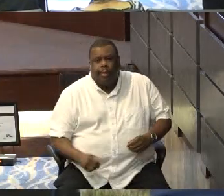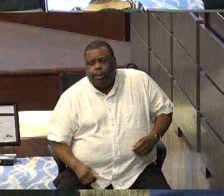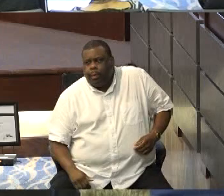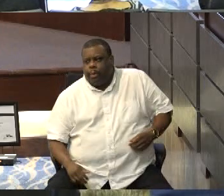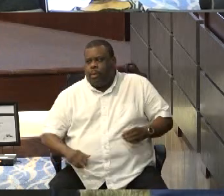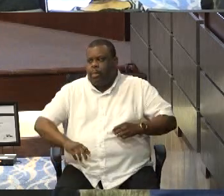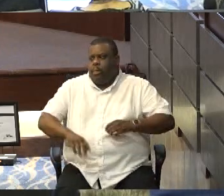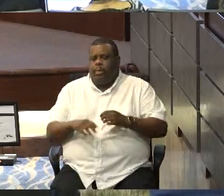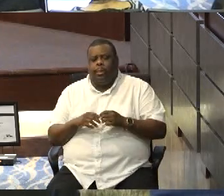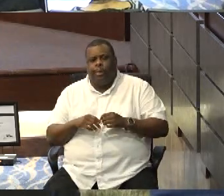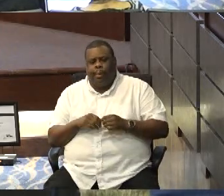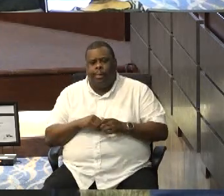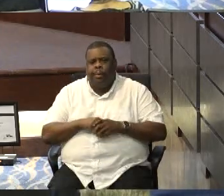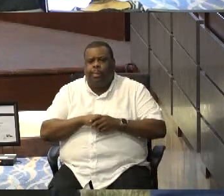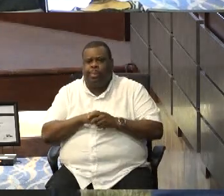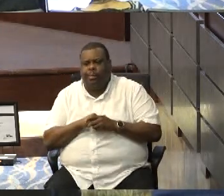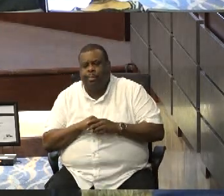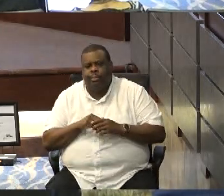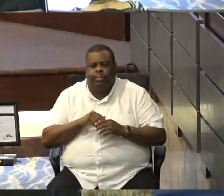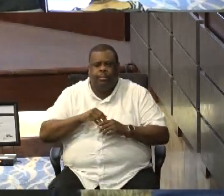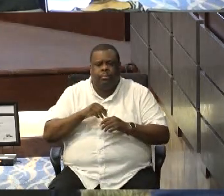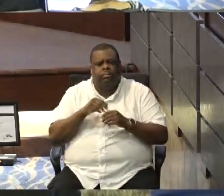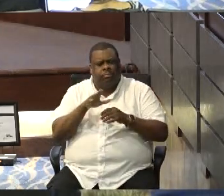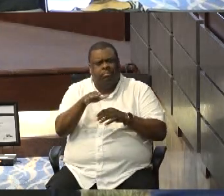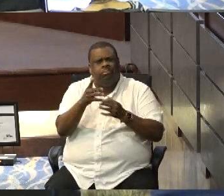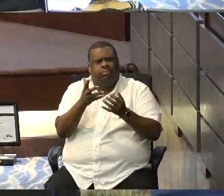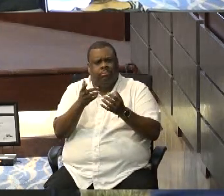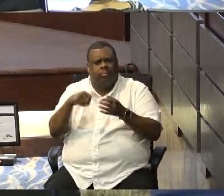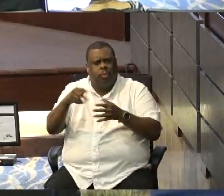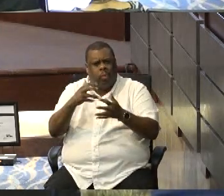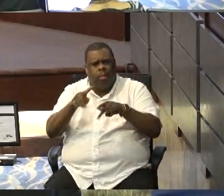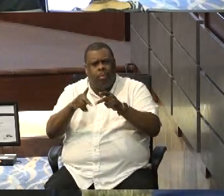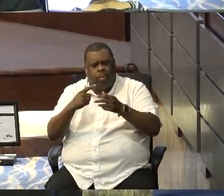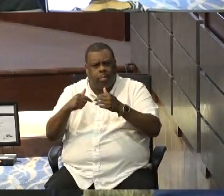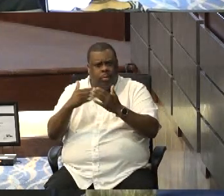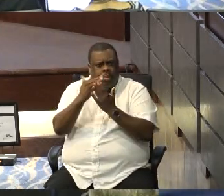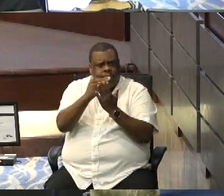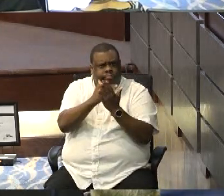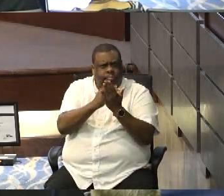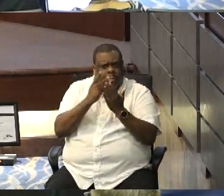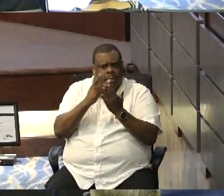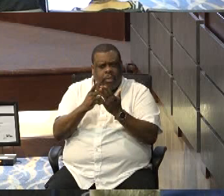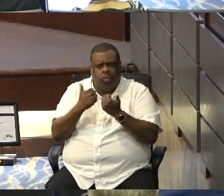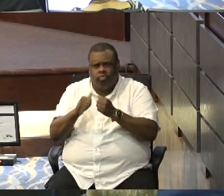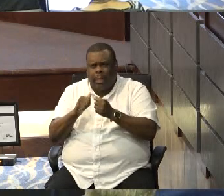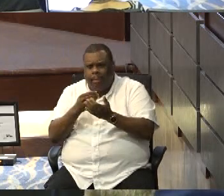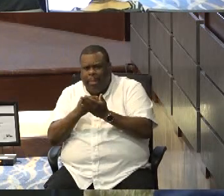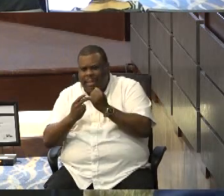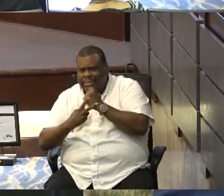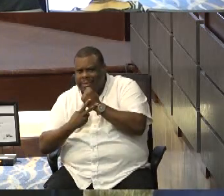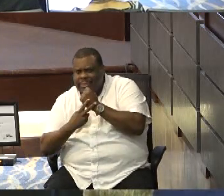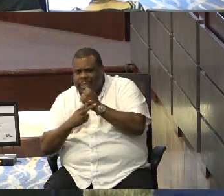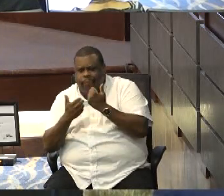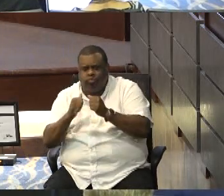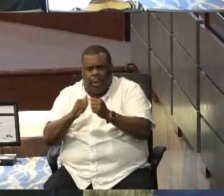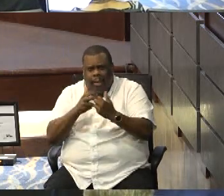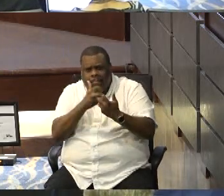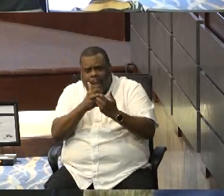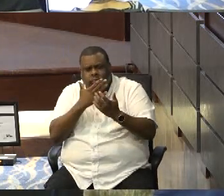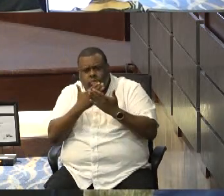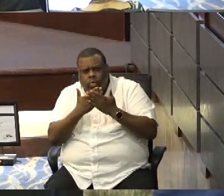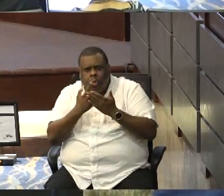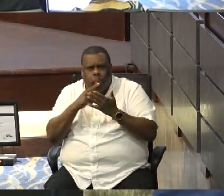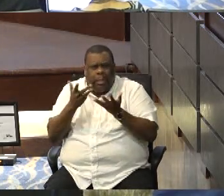board is we want to get that feedback. We want people to come in and say, yeah, it's not worth that, it's worth it. We want to screw it down as tight as we can and still comply with